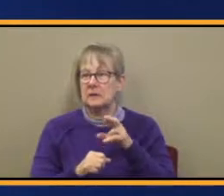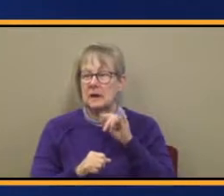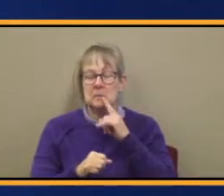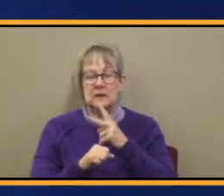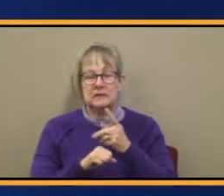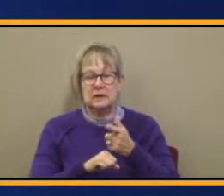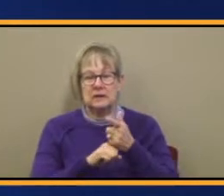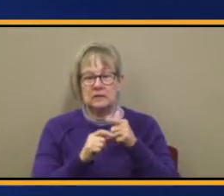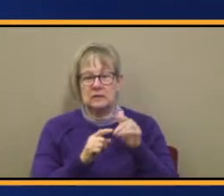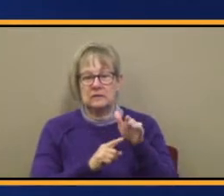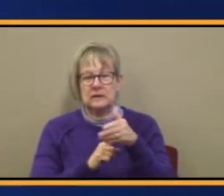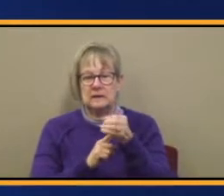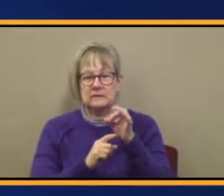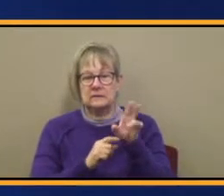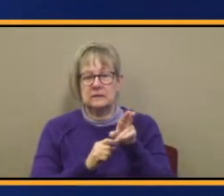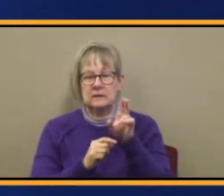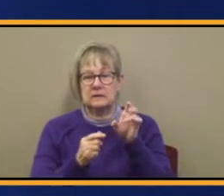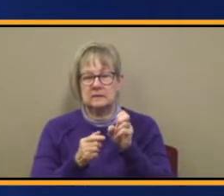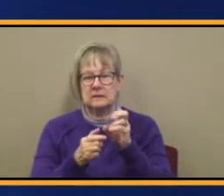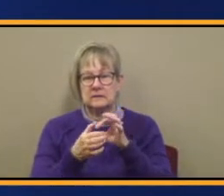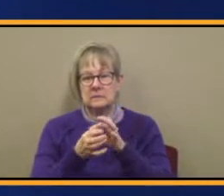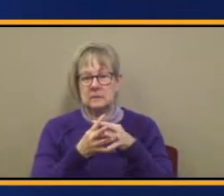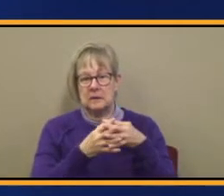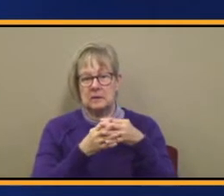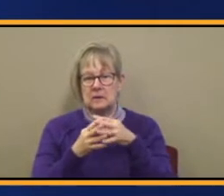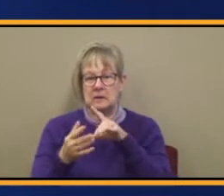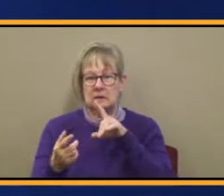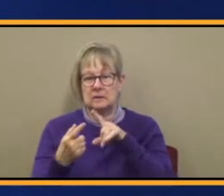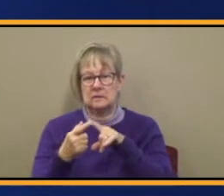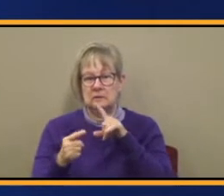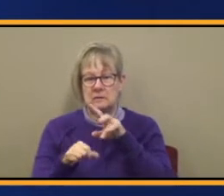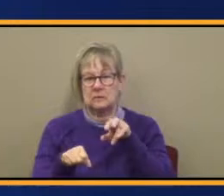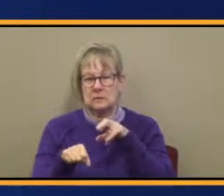allegiance to the flag of the United States of